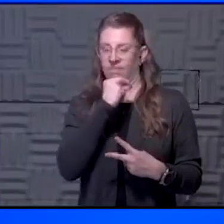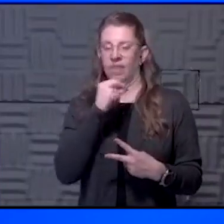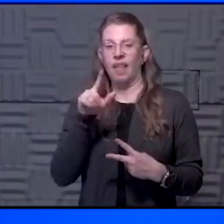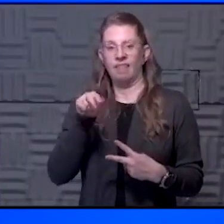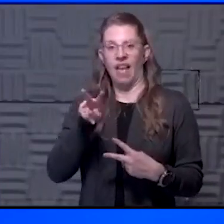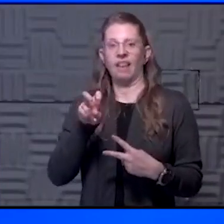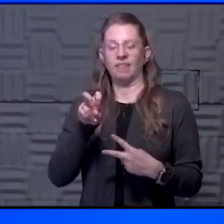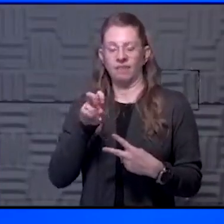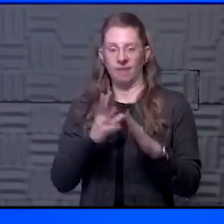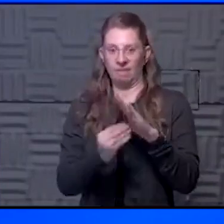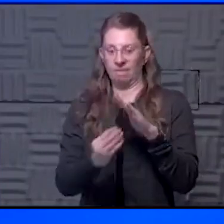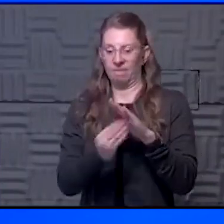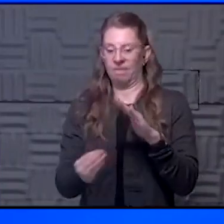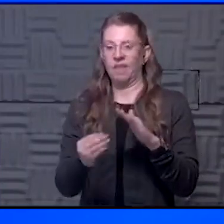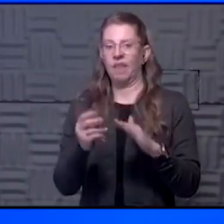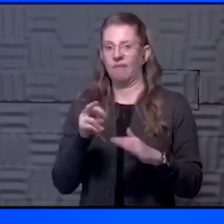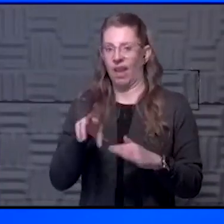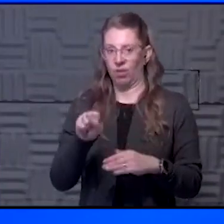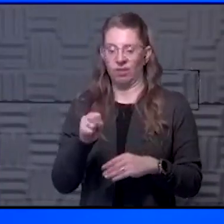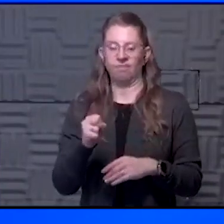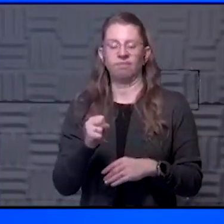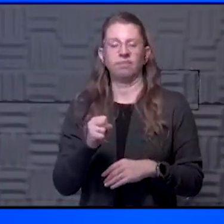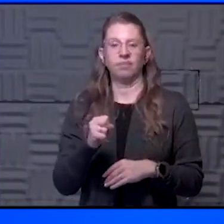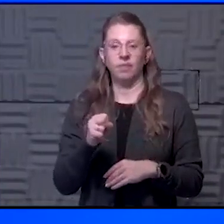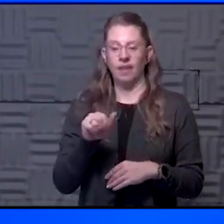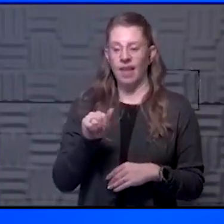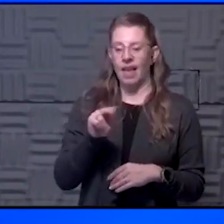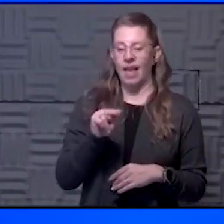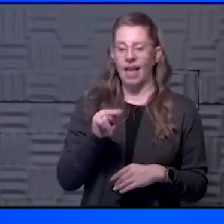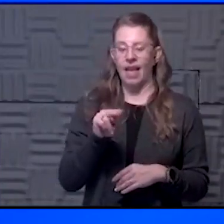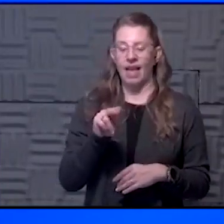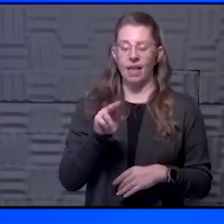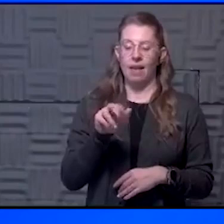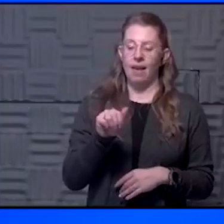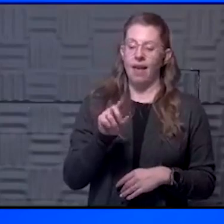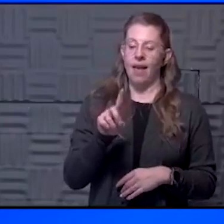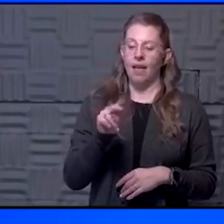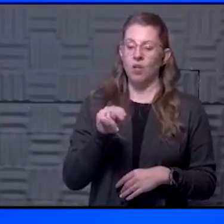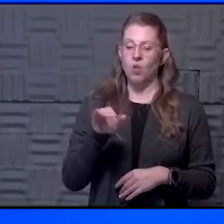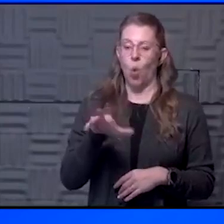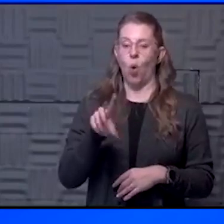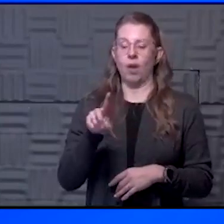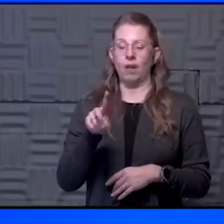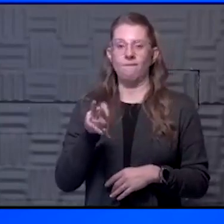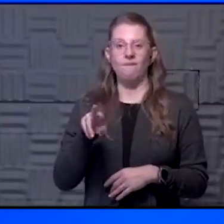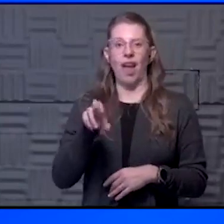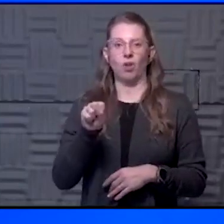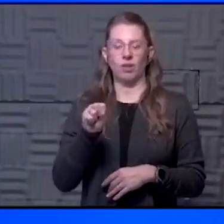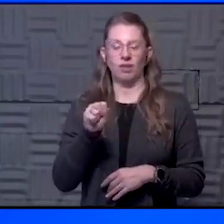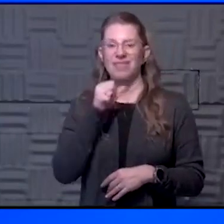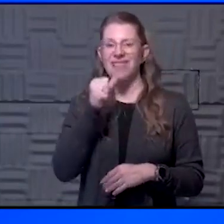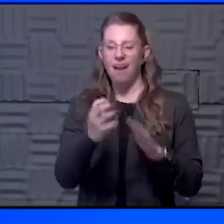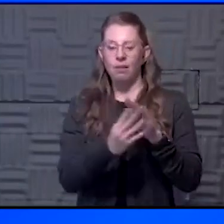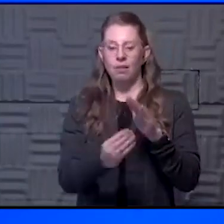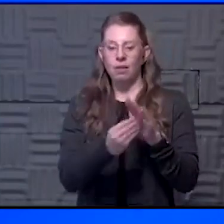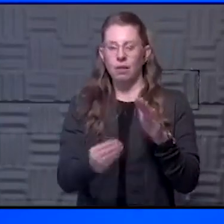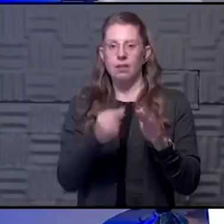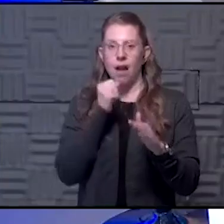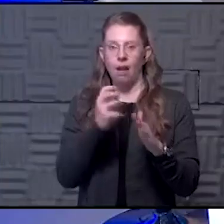replicating viruses. This, the adenovirus vector, is a non-replicating virus, so it's not going to replicate inside your